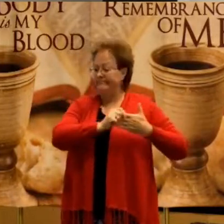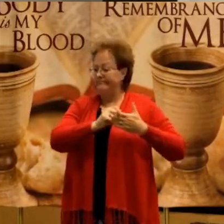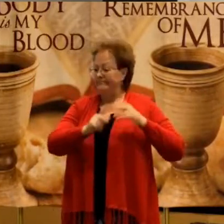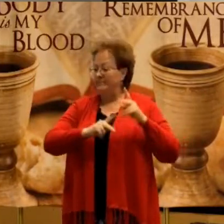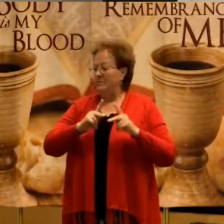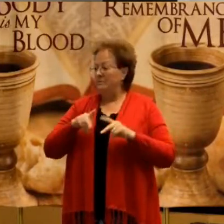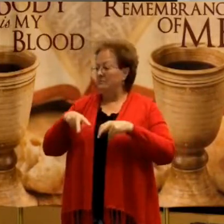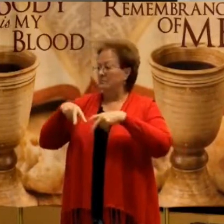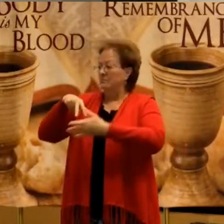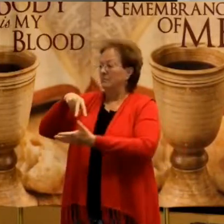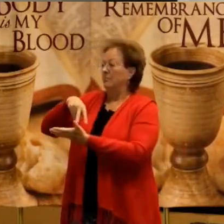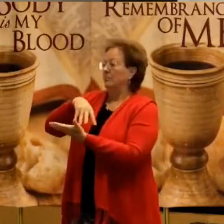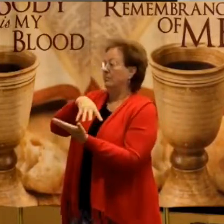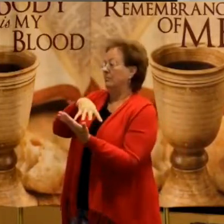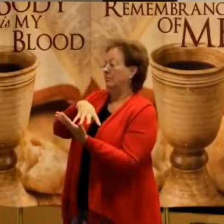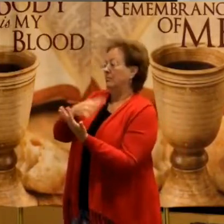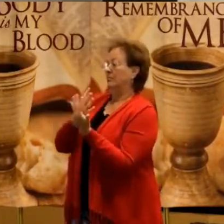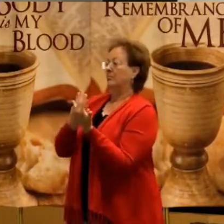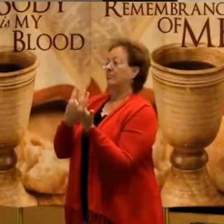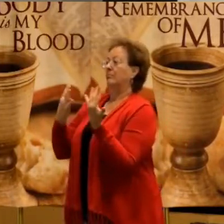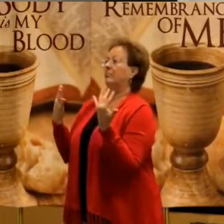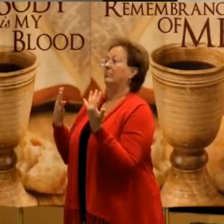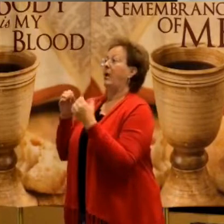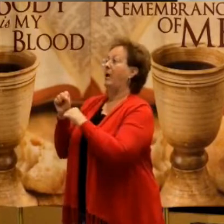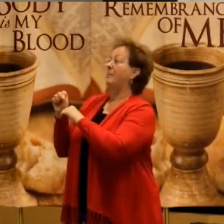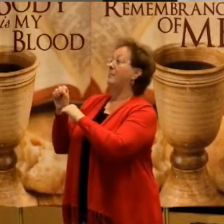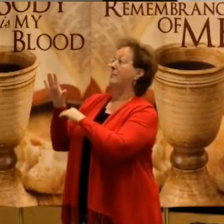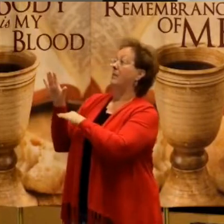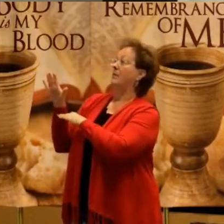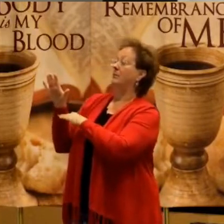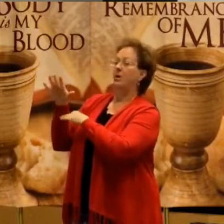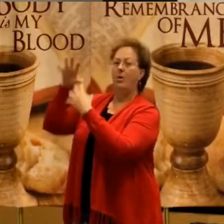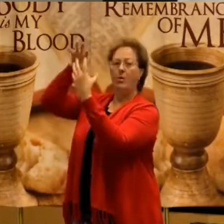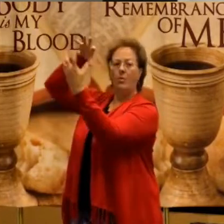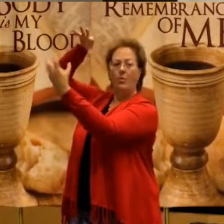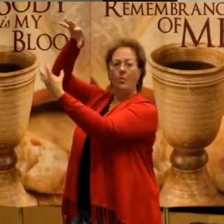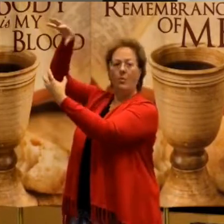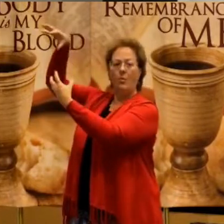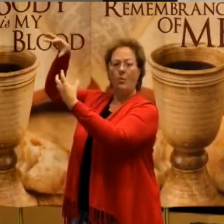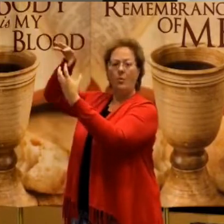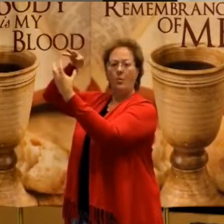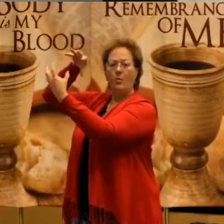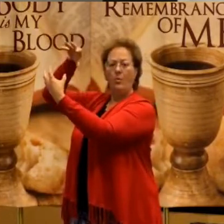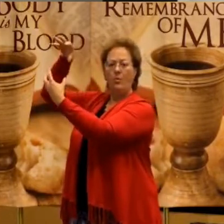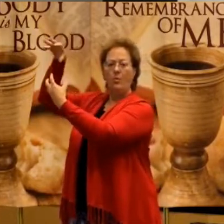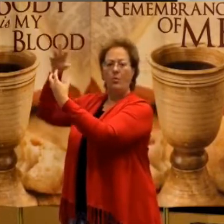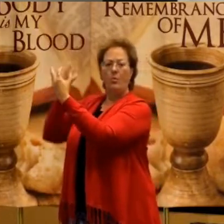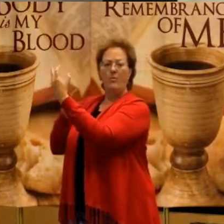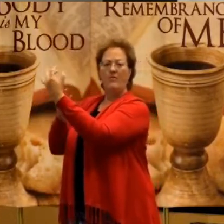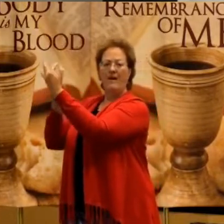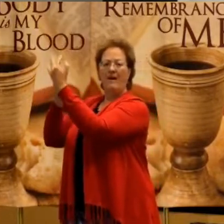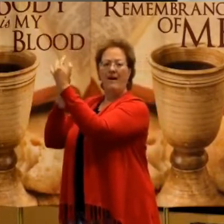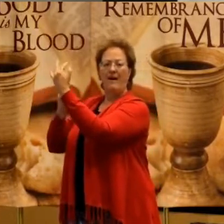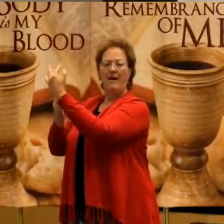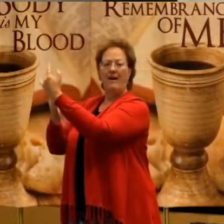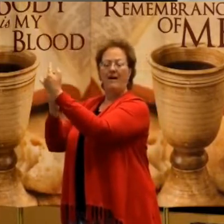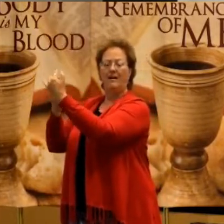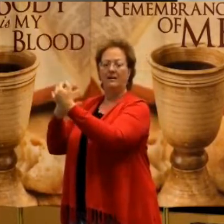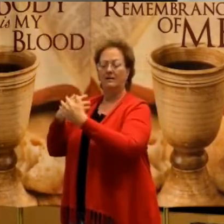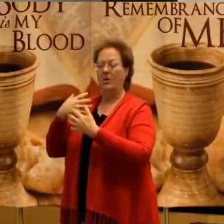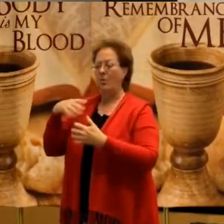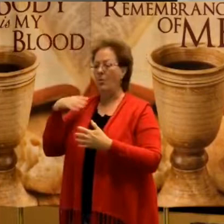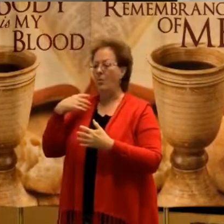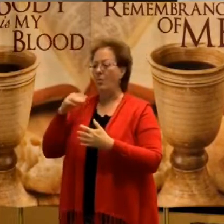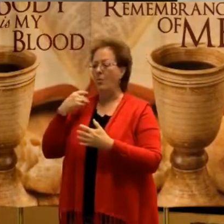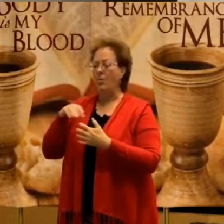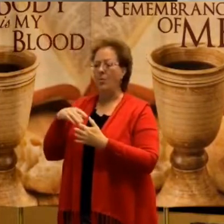of the mountain. Mount Sinai was covered with smoke because the Lord descended on it in fire. The smoke billowed up from